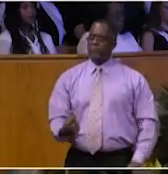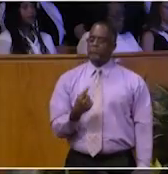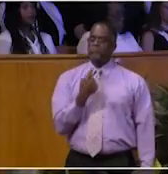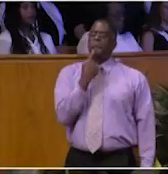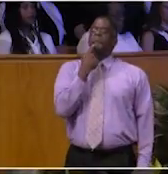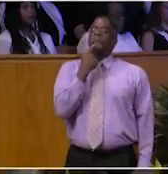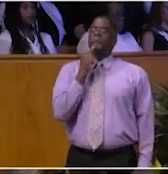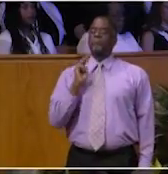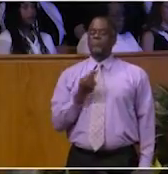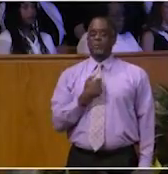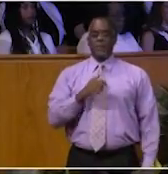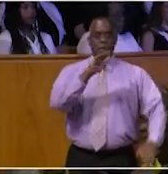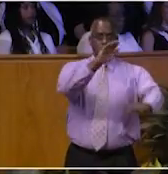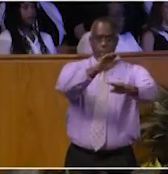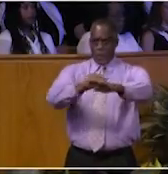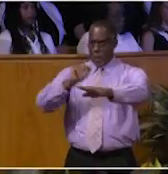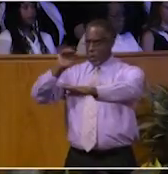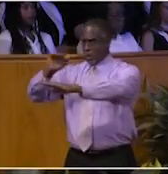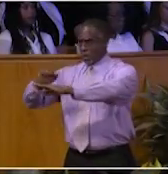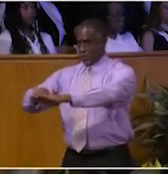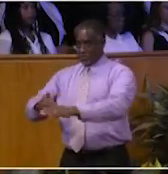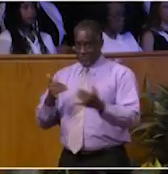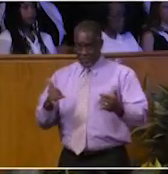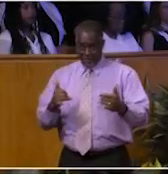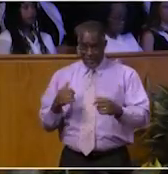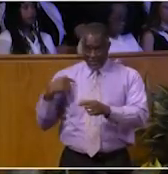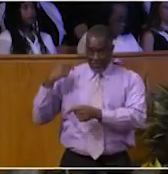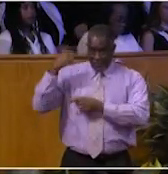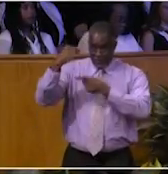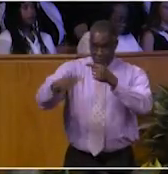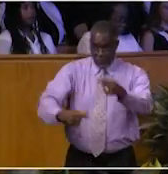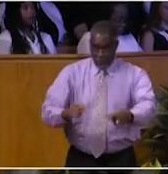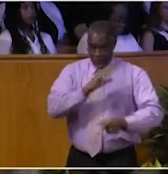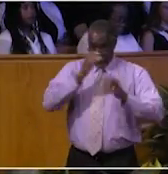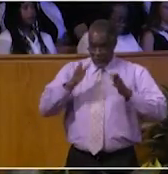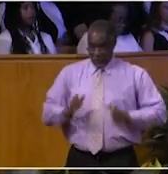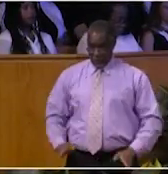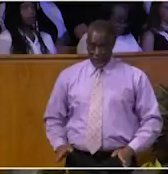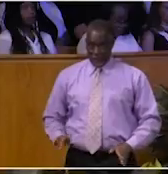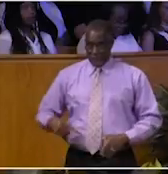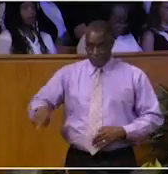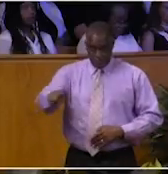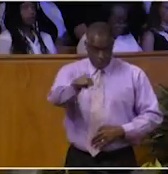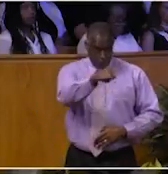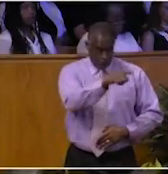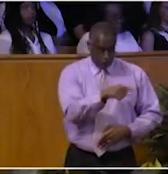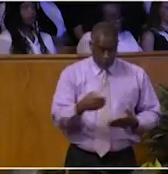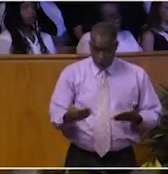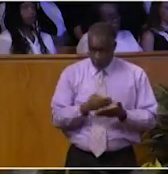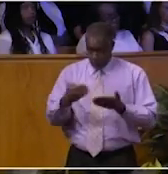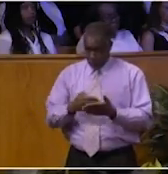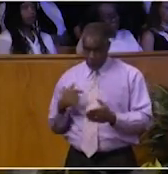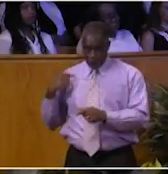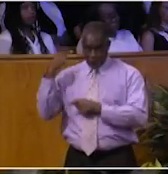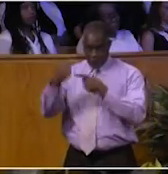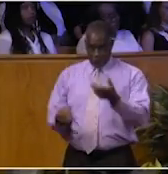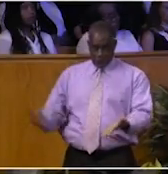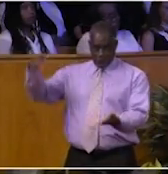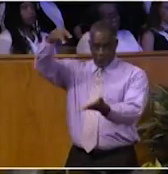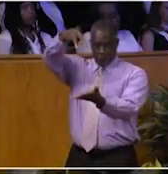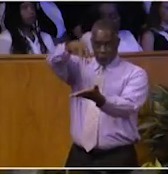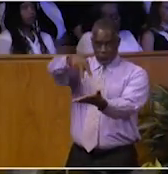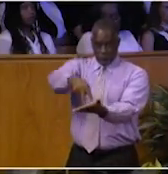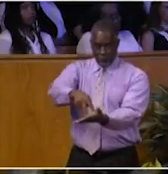I'm calling on this generation of Christians, this Joshua generation, to stand up